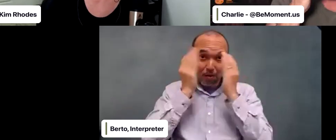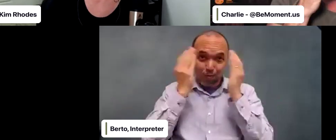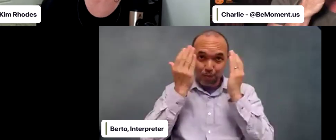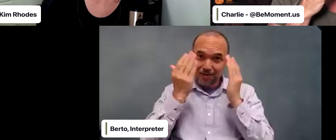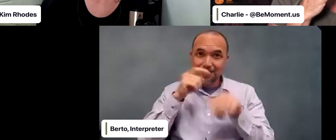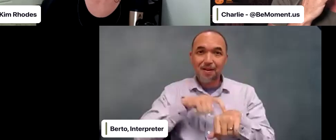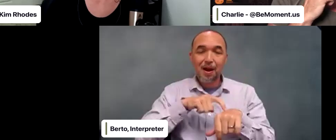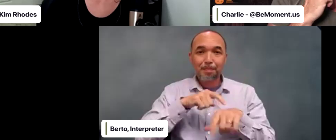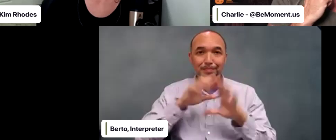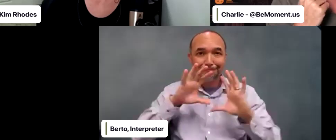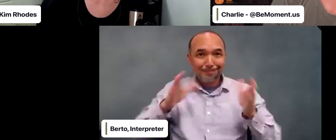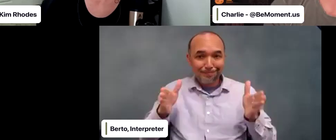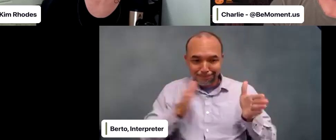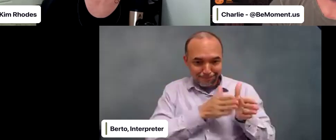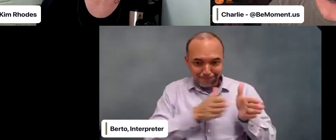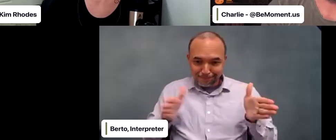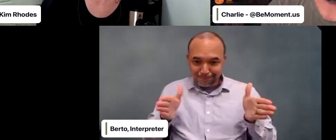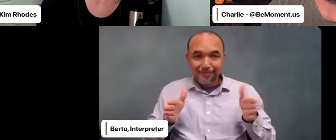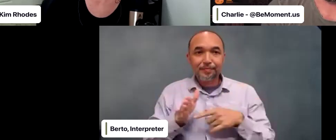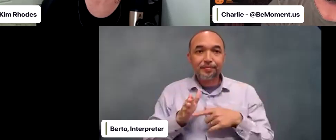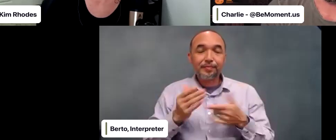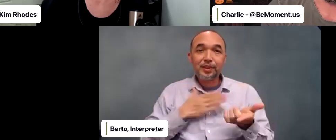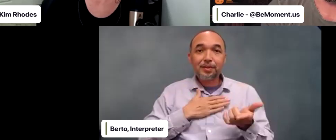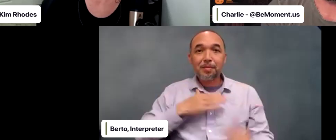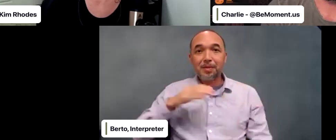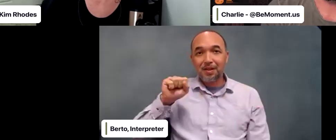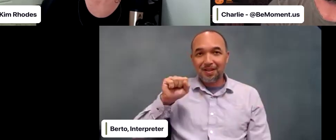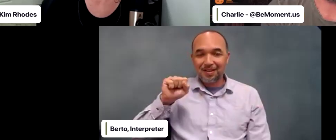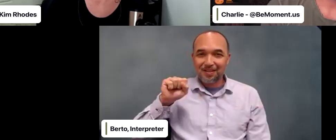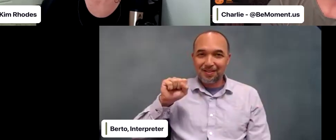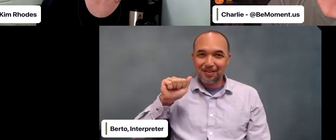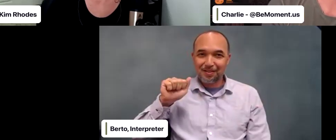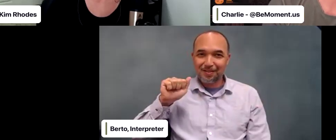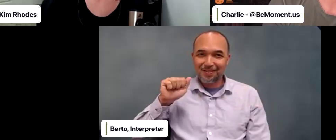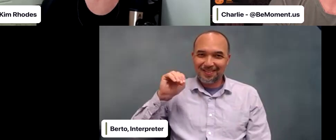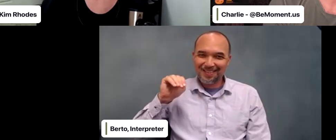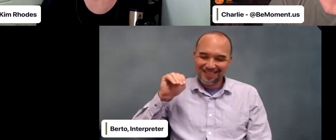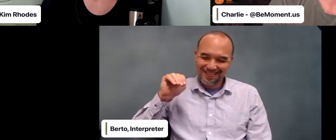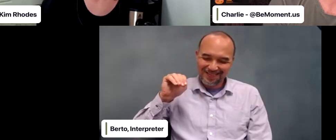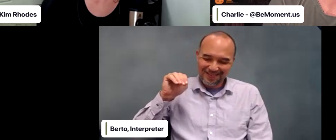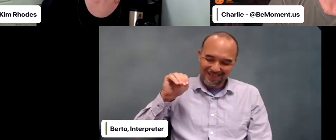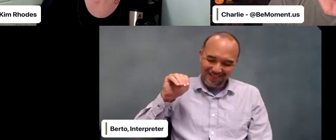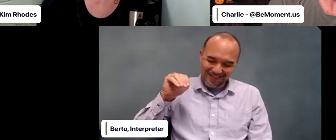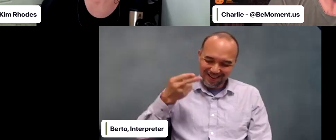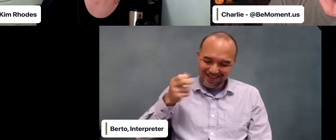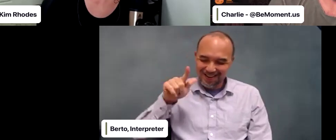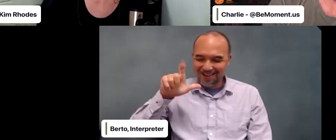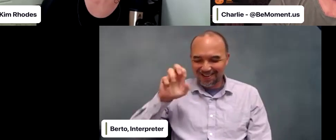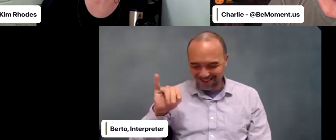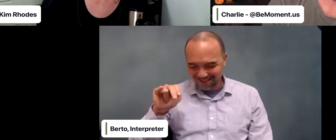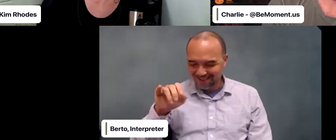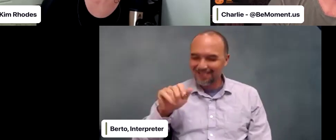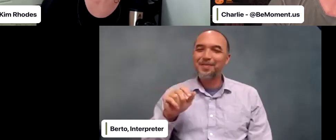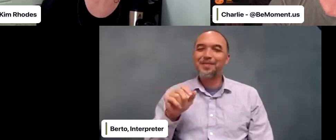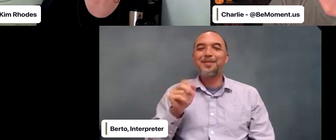moment. Samhain is Samhain. Ah, Um, yes, that's yes. my fault.